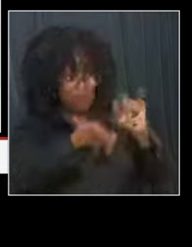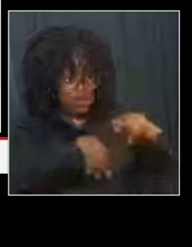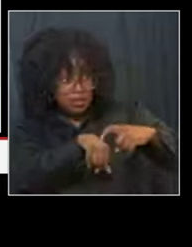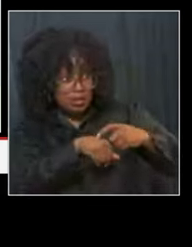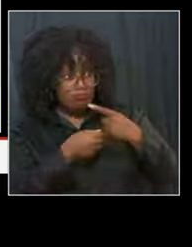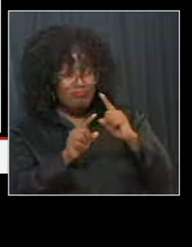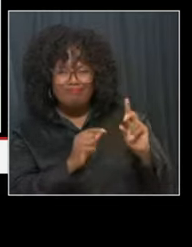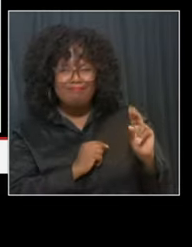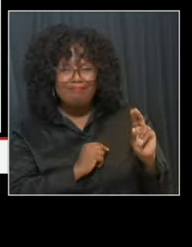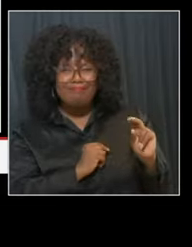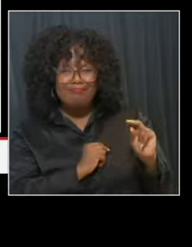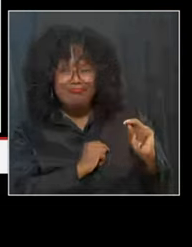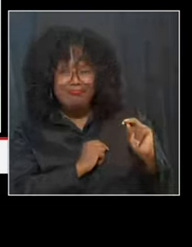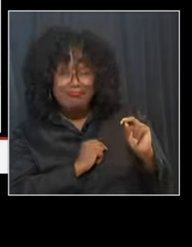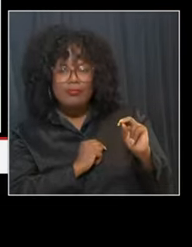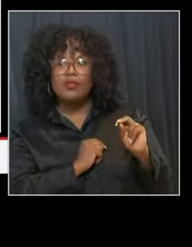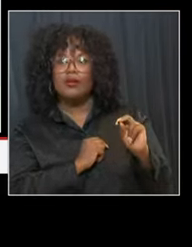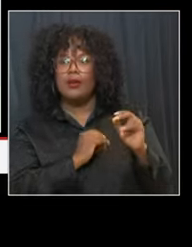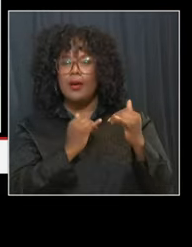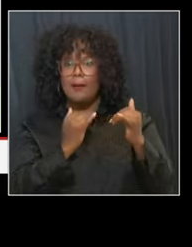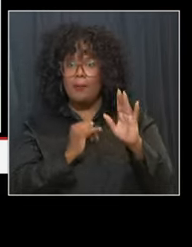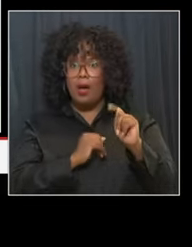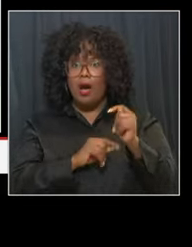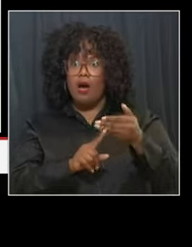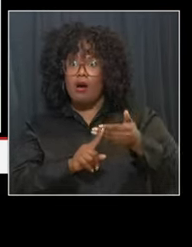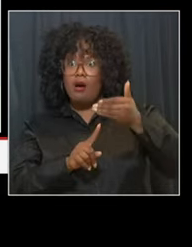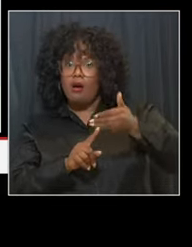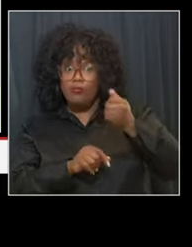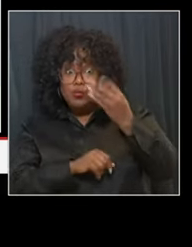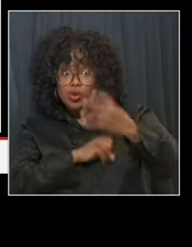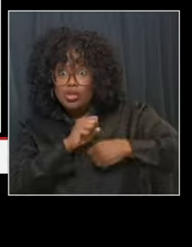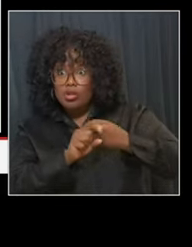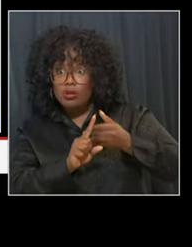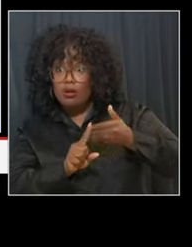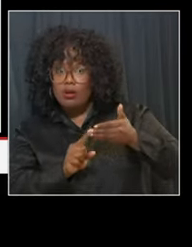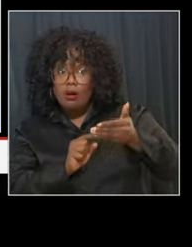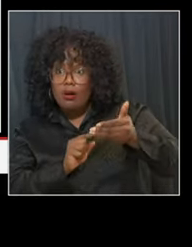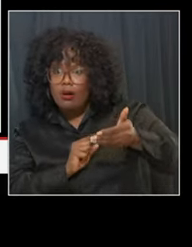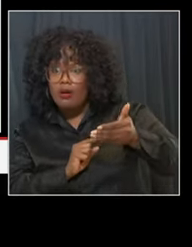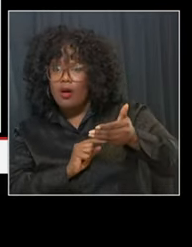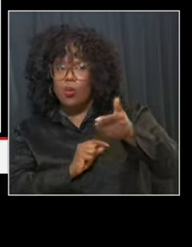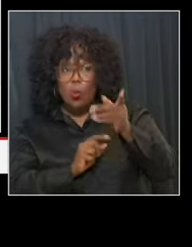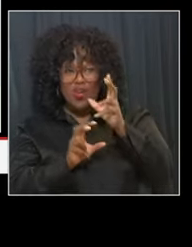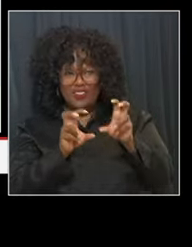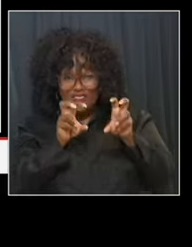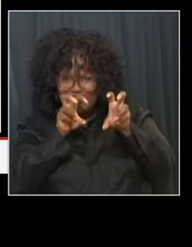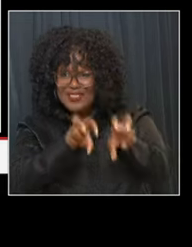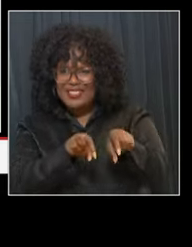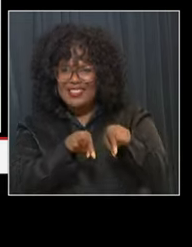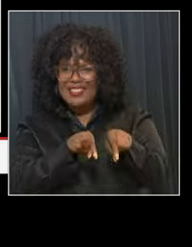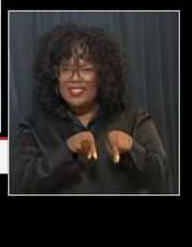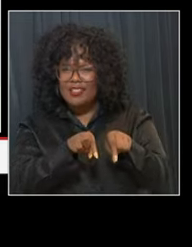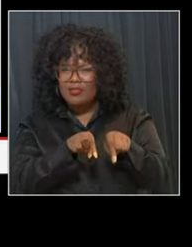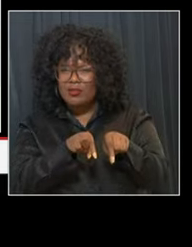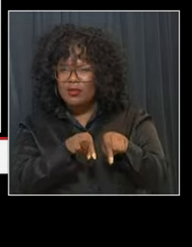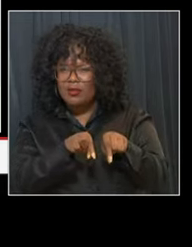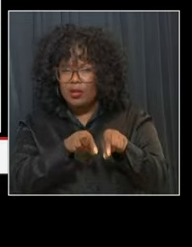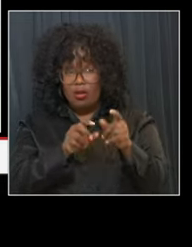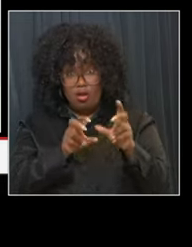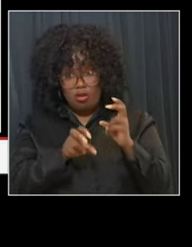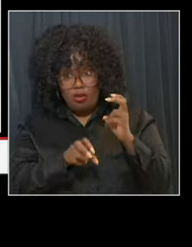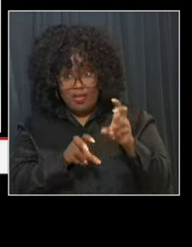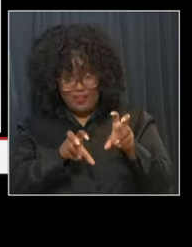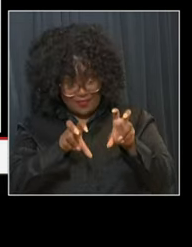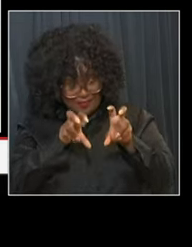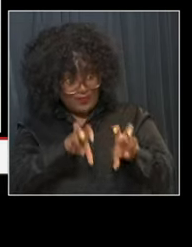put those capital dollars in the budget and commented it's a bold step, it's a brave step, it's hard sometimes to fund a jail. Why do we think